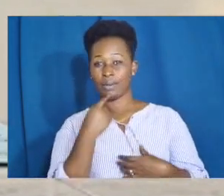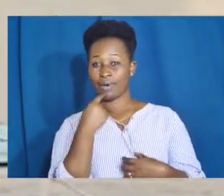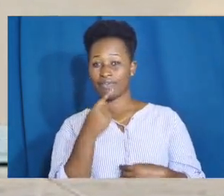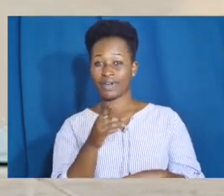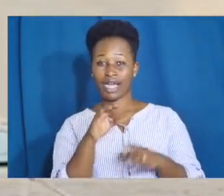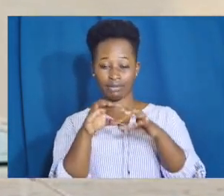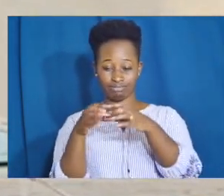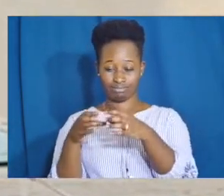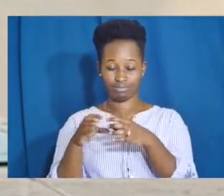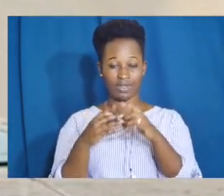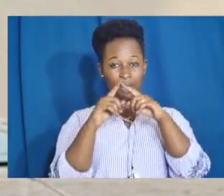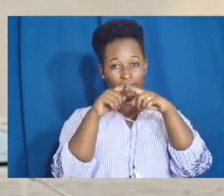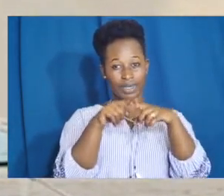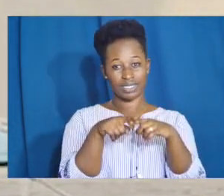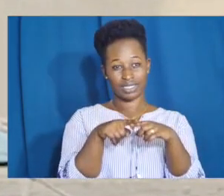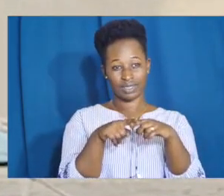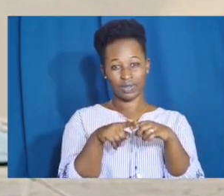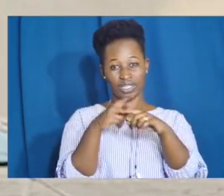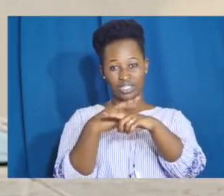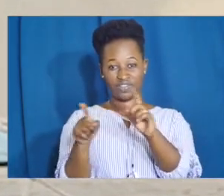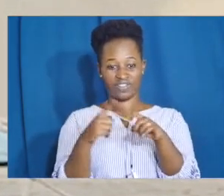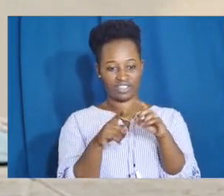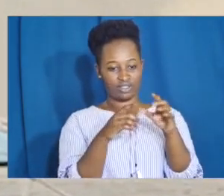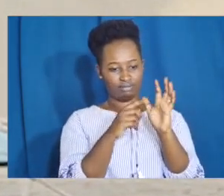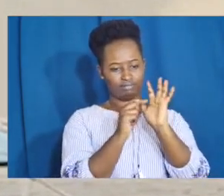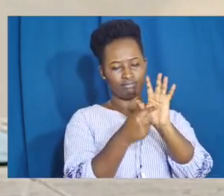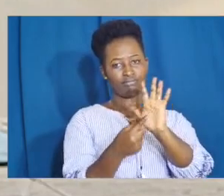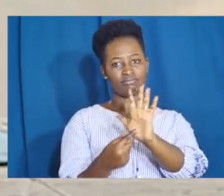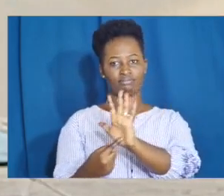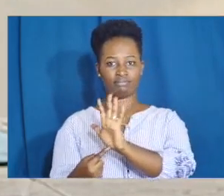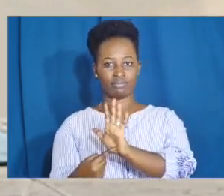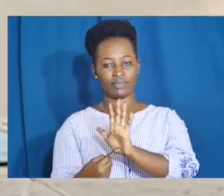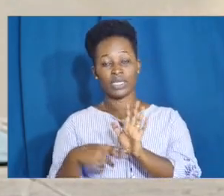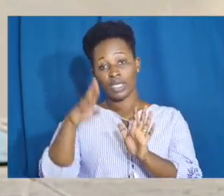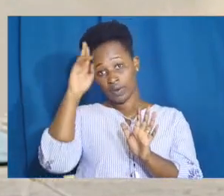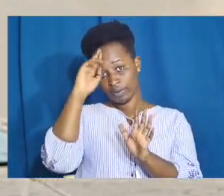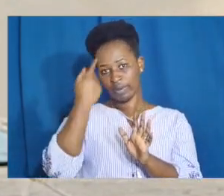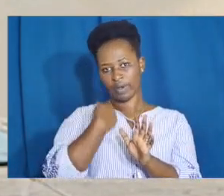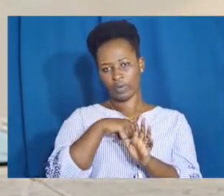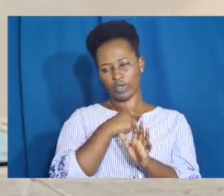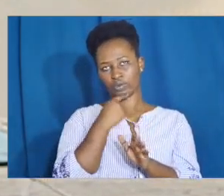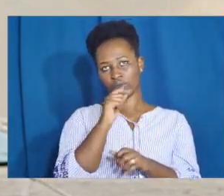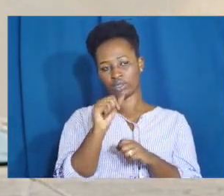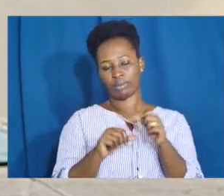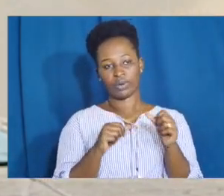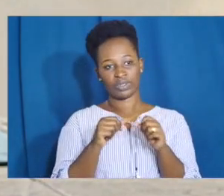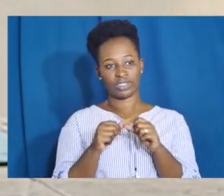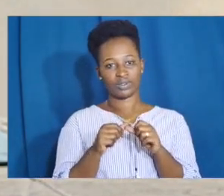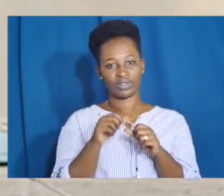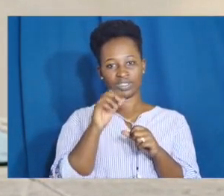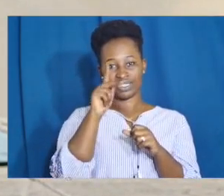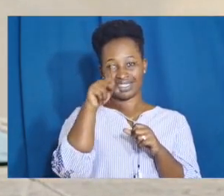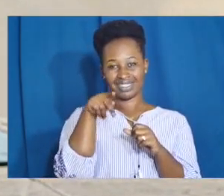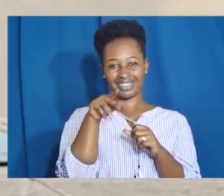organisms basing on different characteristics. Remember, we talked about cytology,